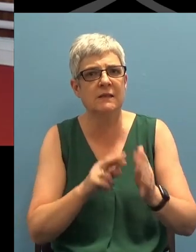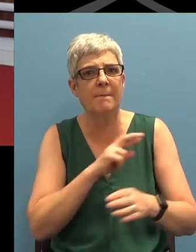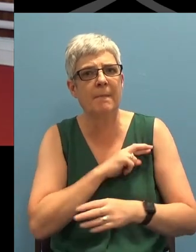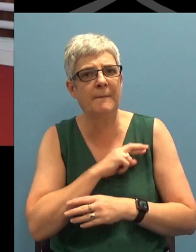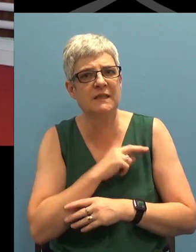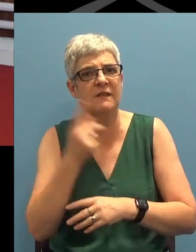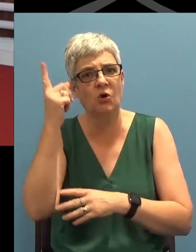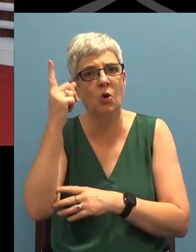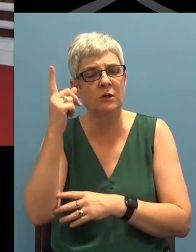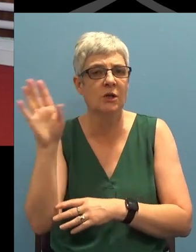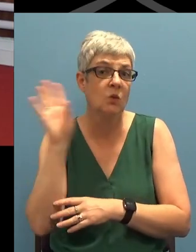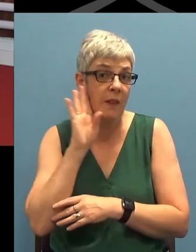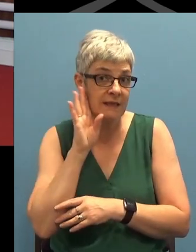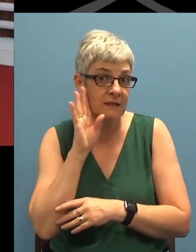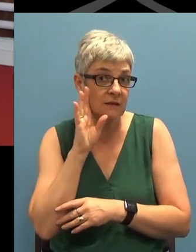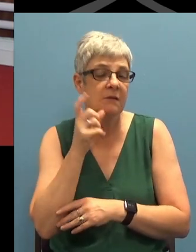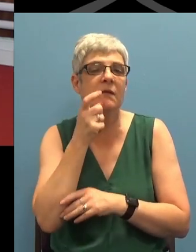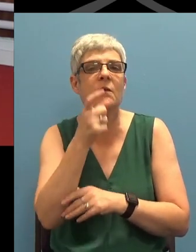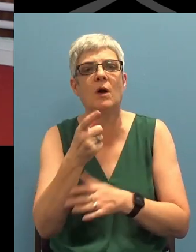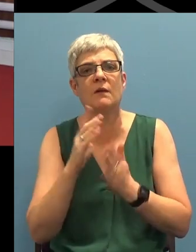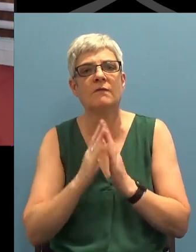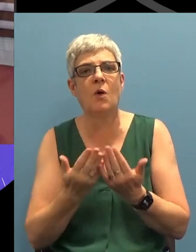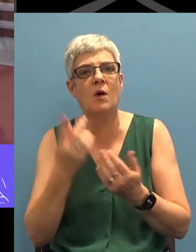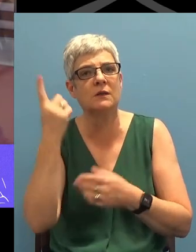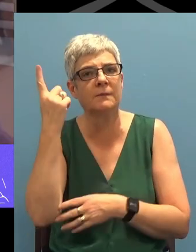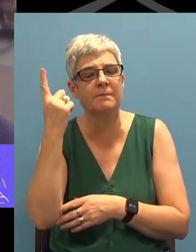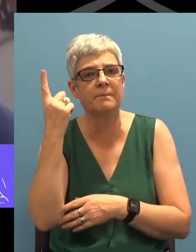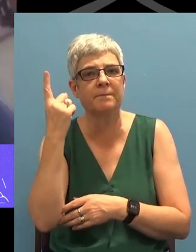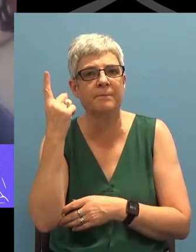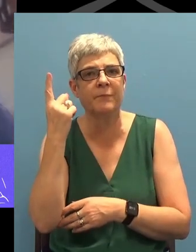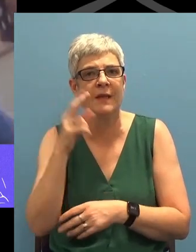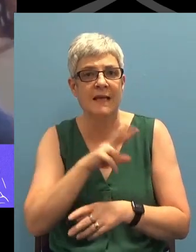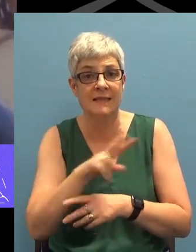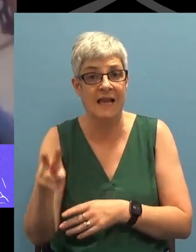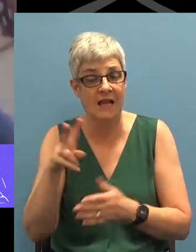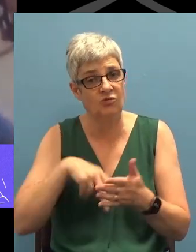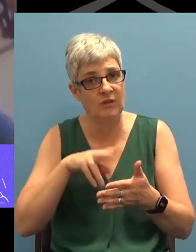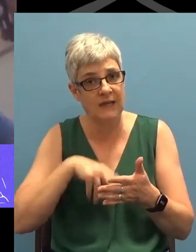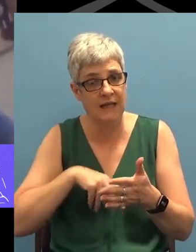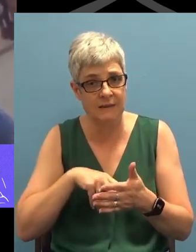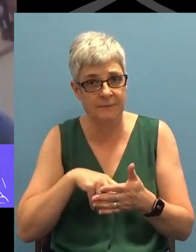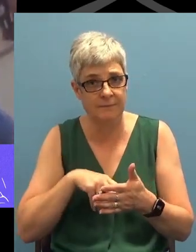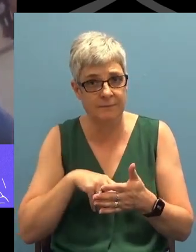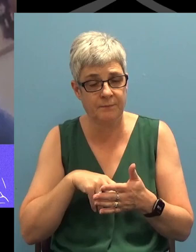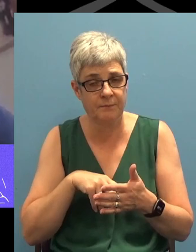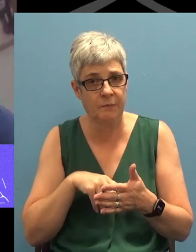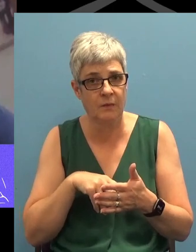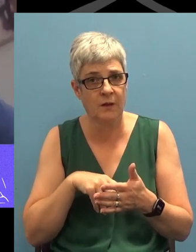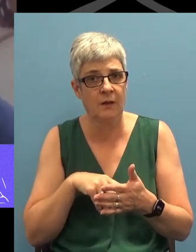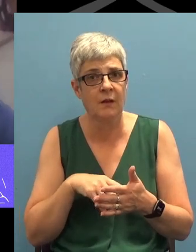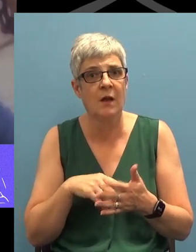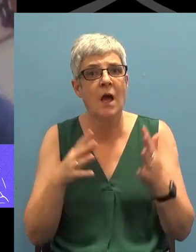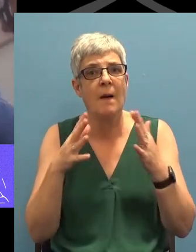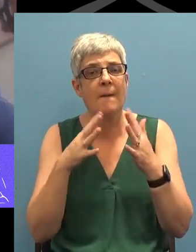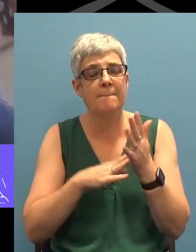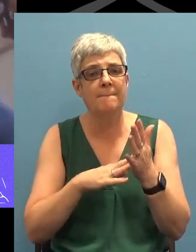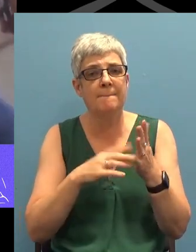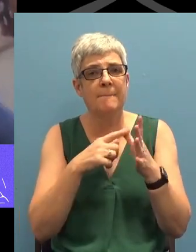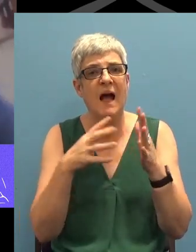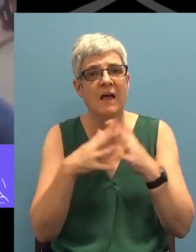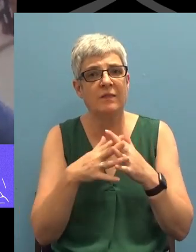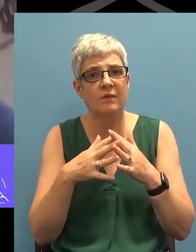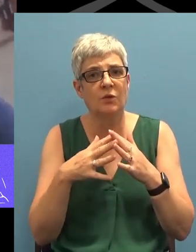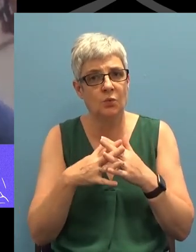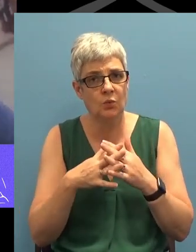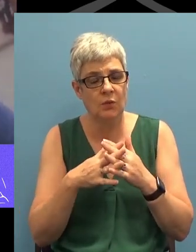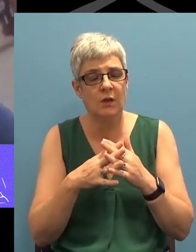God. Listen for the Word of God. The second reading this morning is from